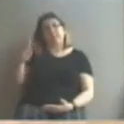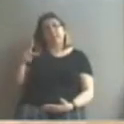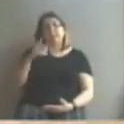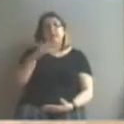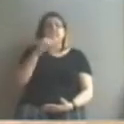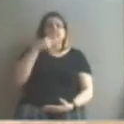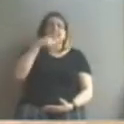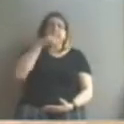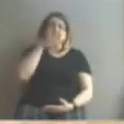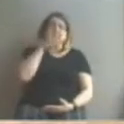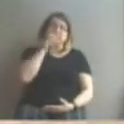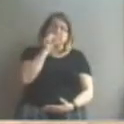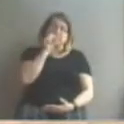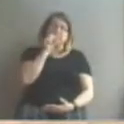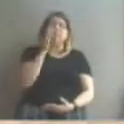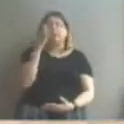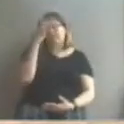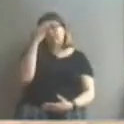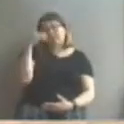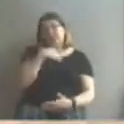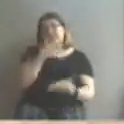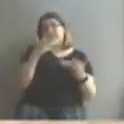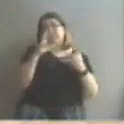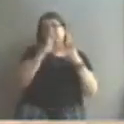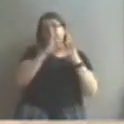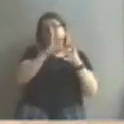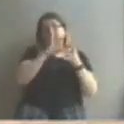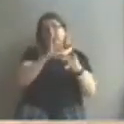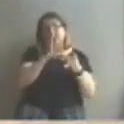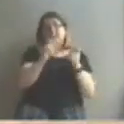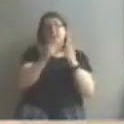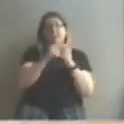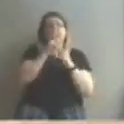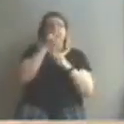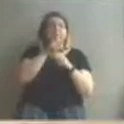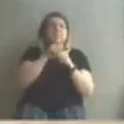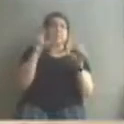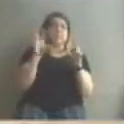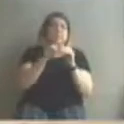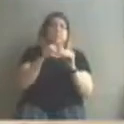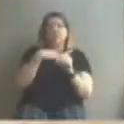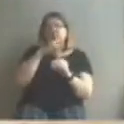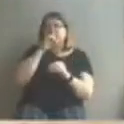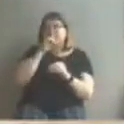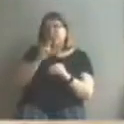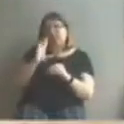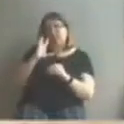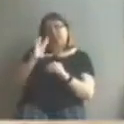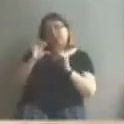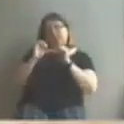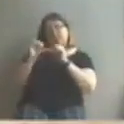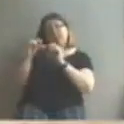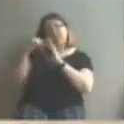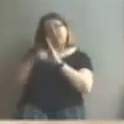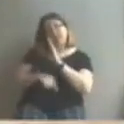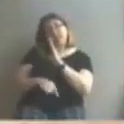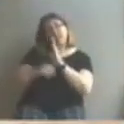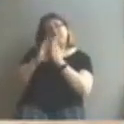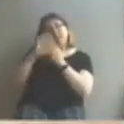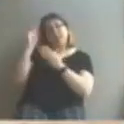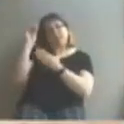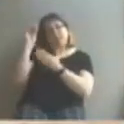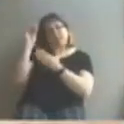interventions and supports. And I know that we've already collaborated at a principal meeting. I'm sure the collaboration will continue under the Deeper Learning